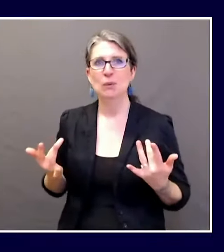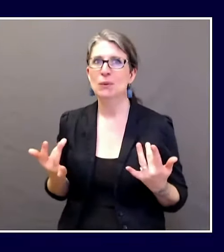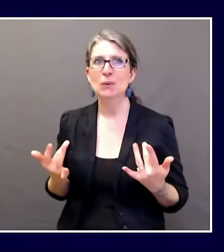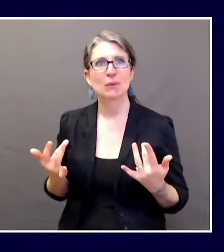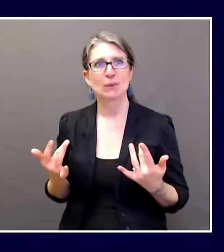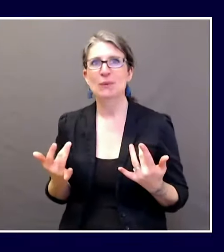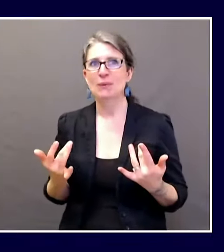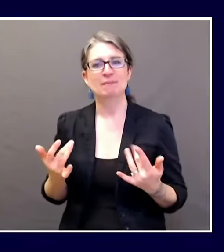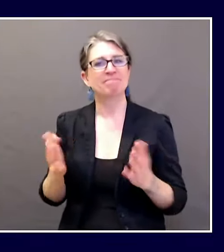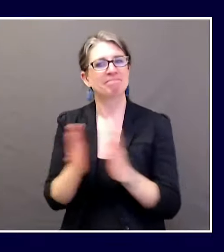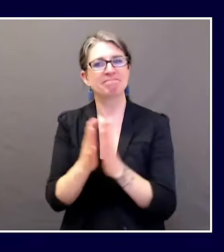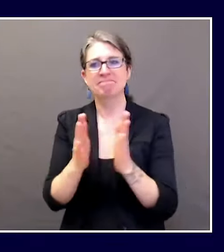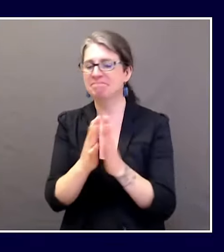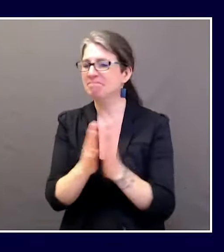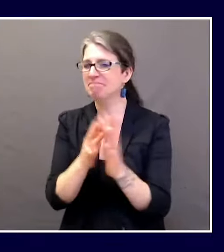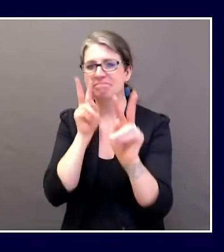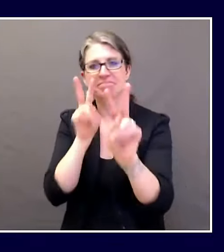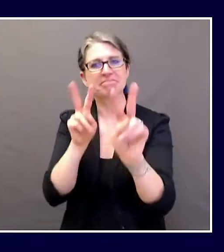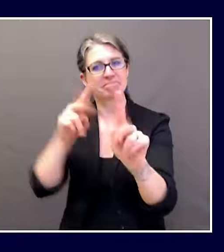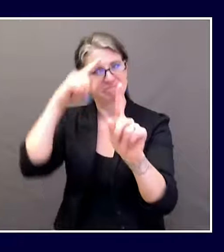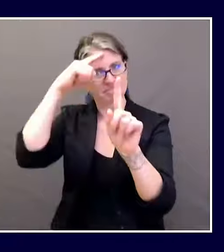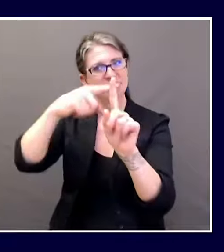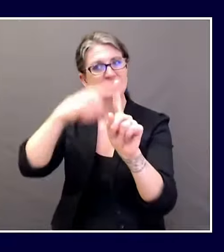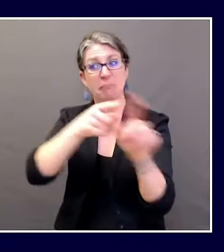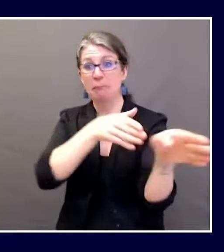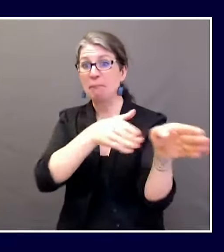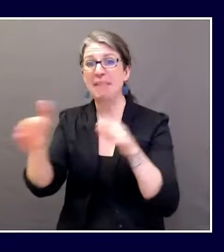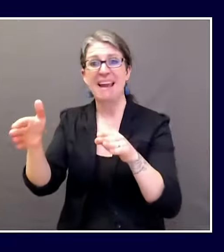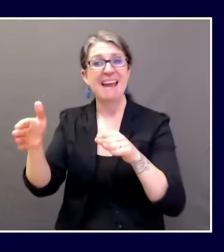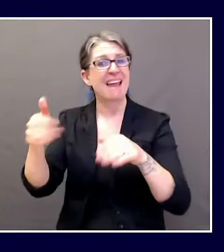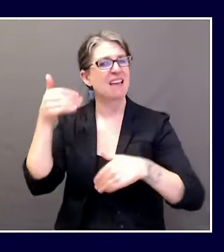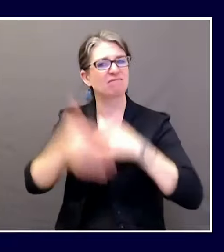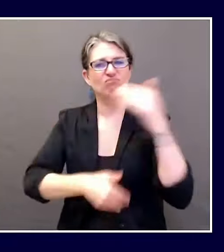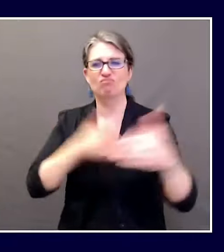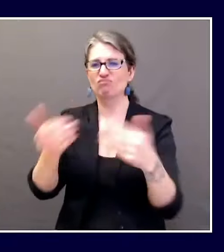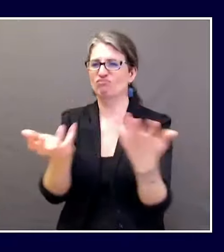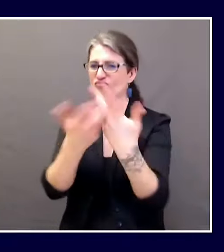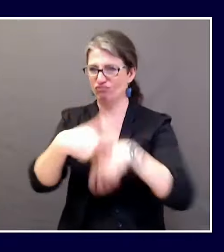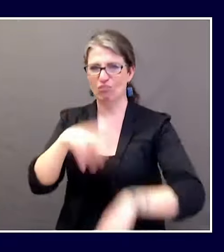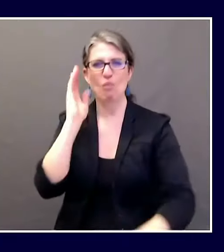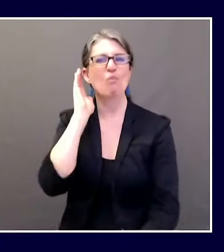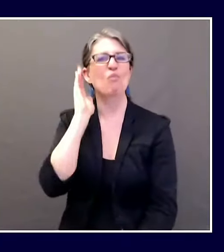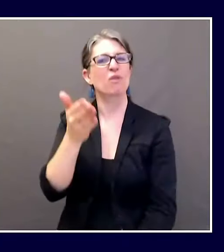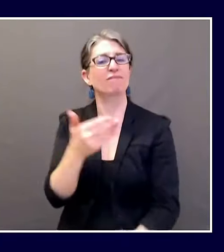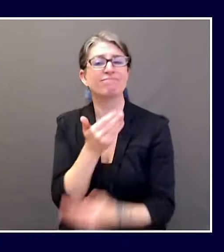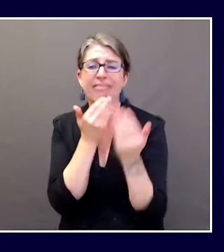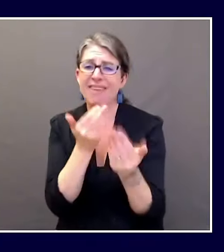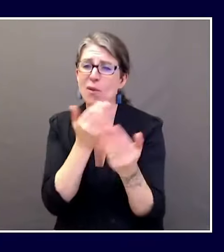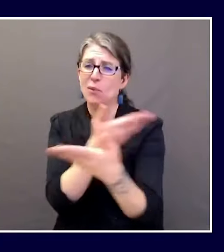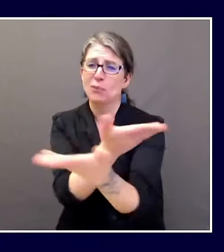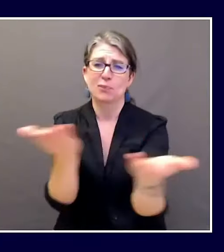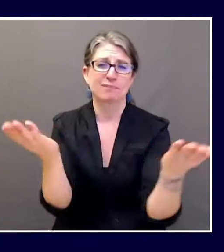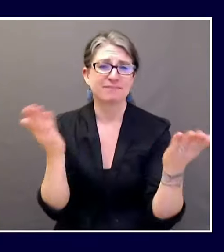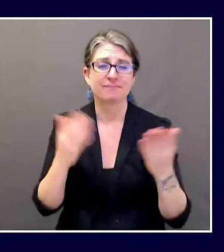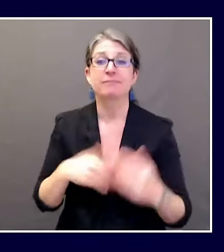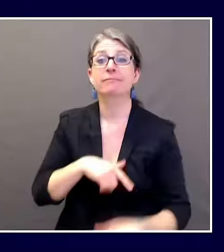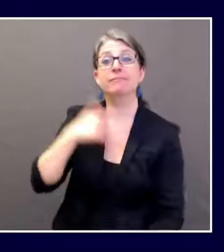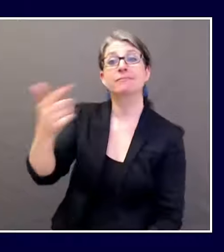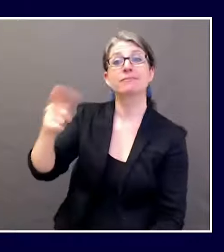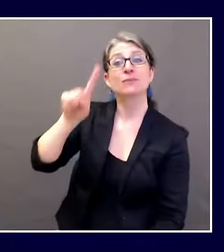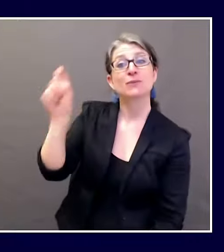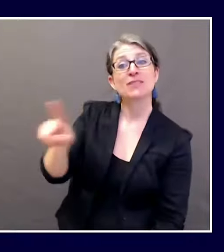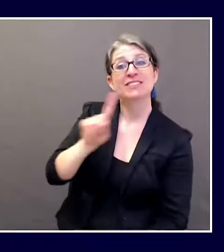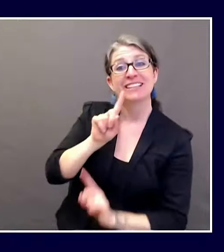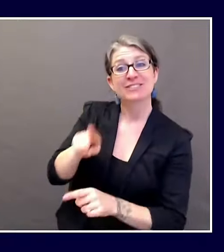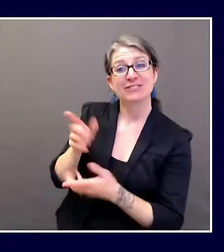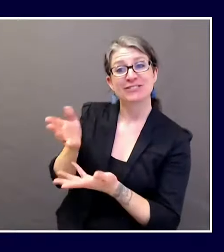eventually. So with that, I'd like to turn things over to our colleagues in the media. The first question for today goes to Patrick Whittle.